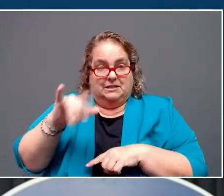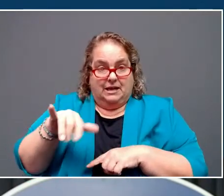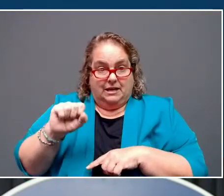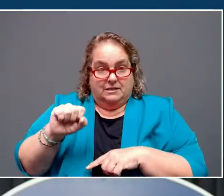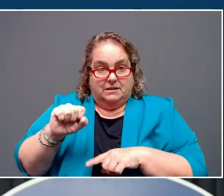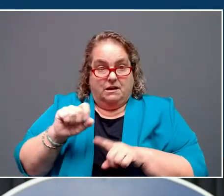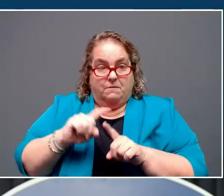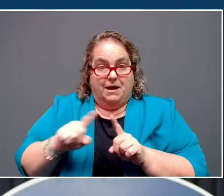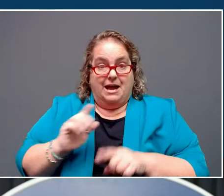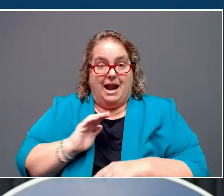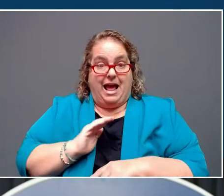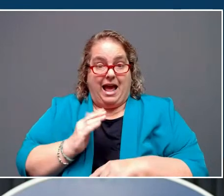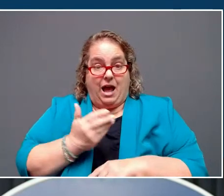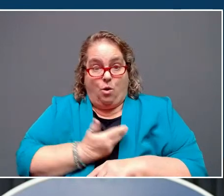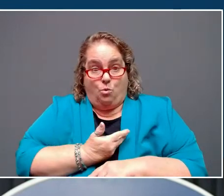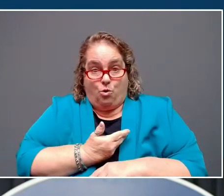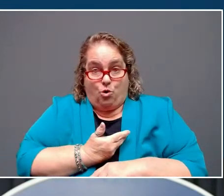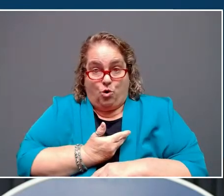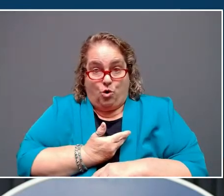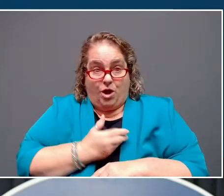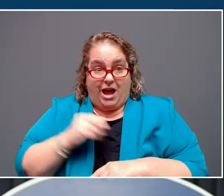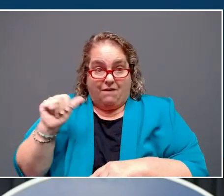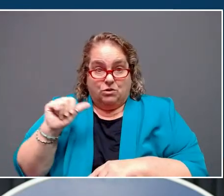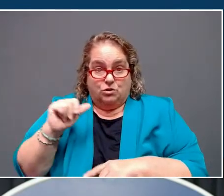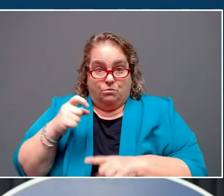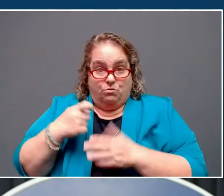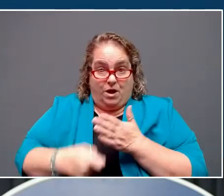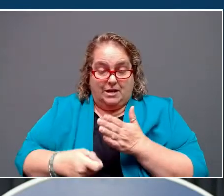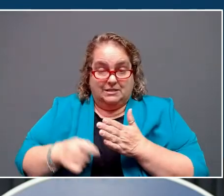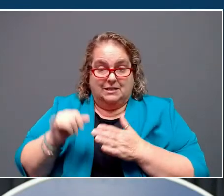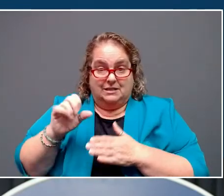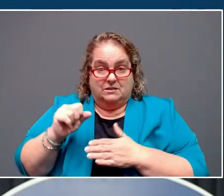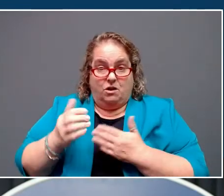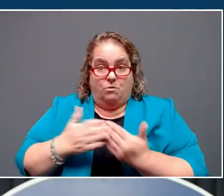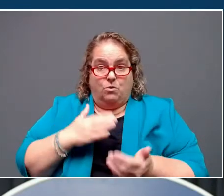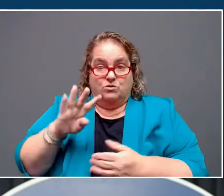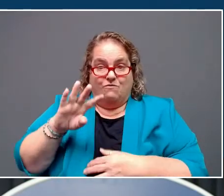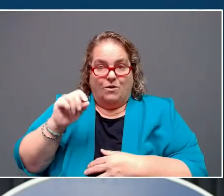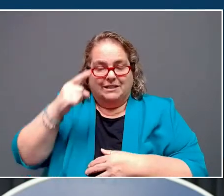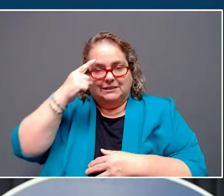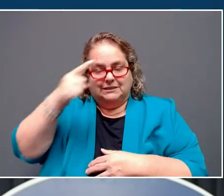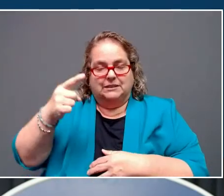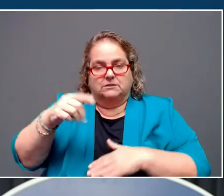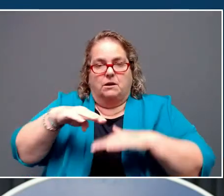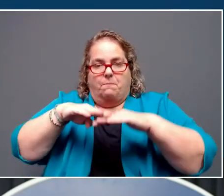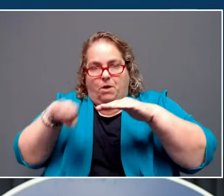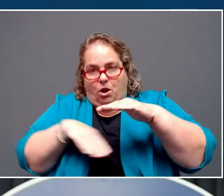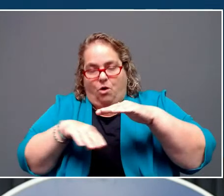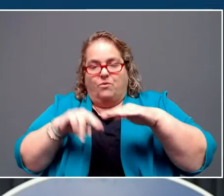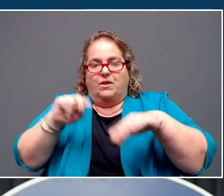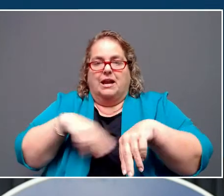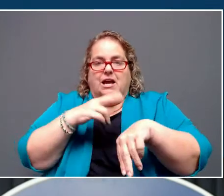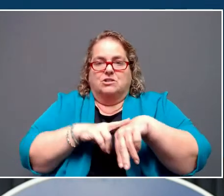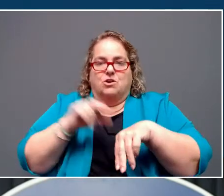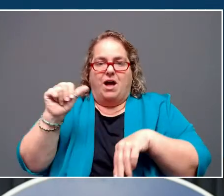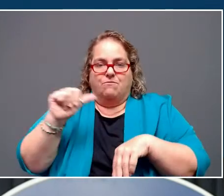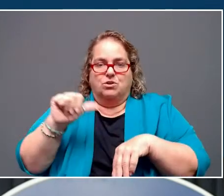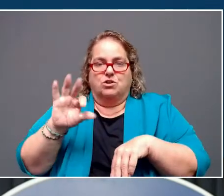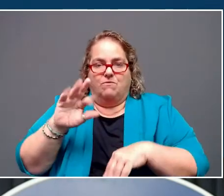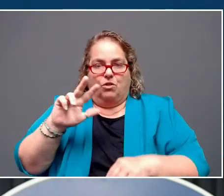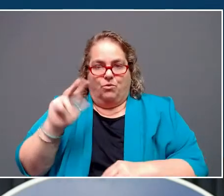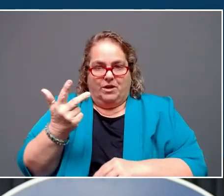our average price is nearly 40 cents below the national average of